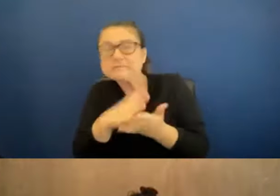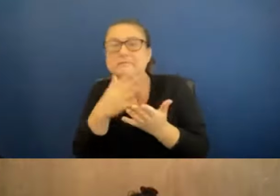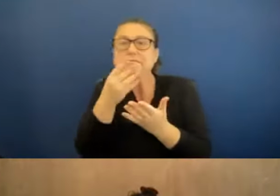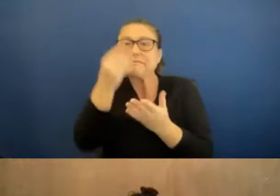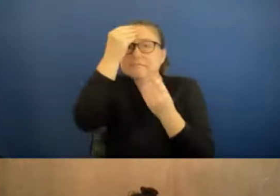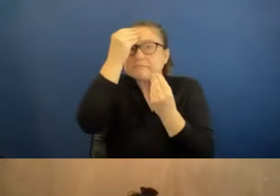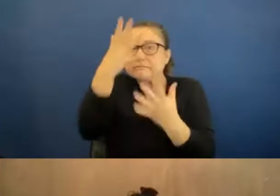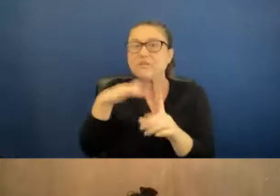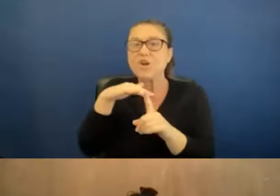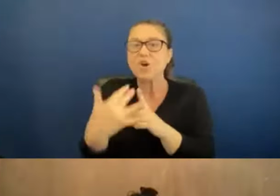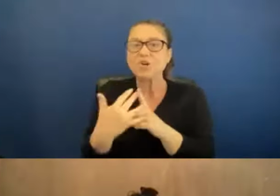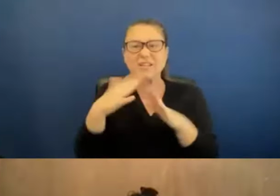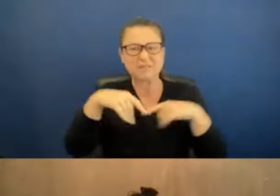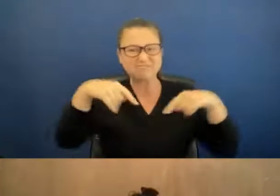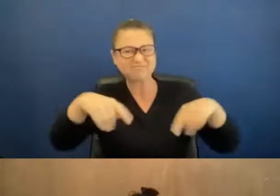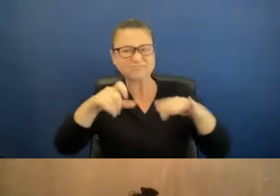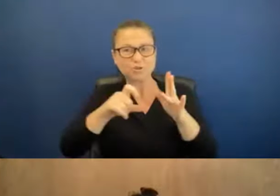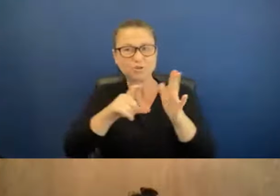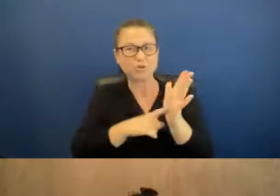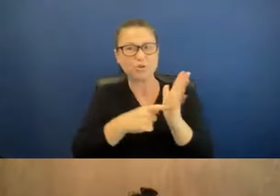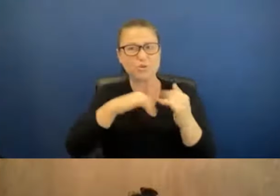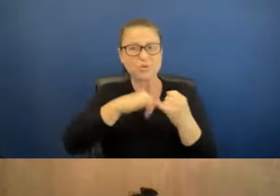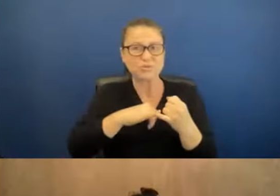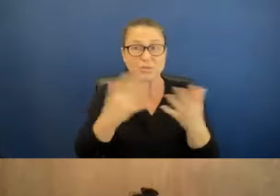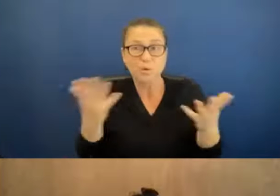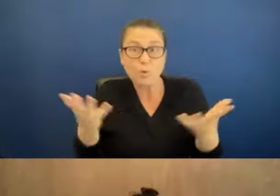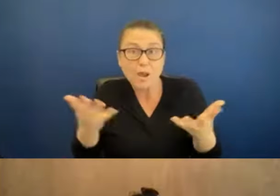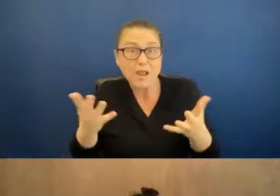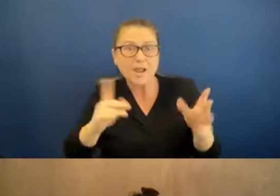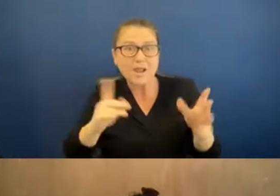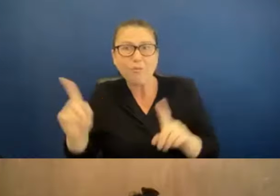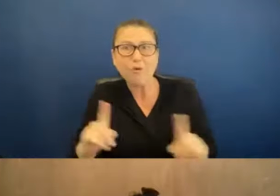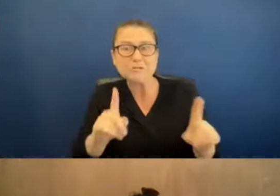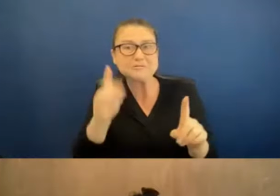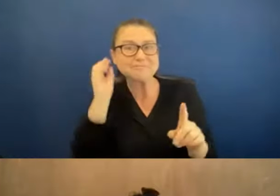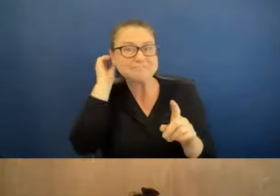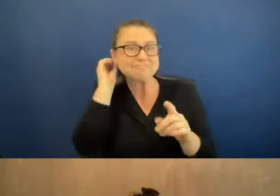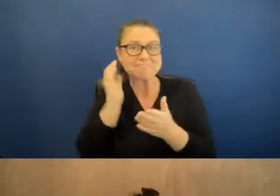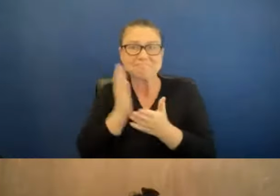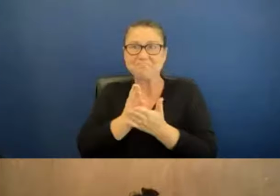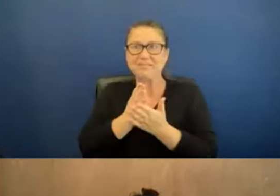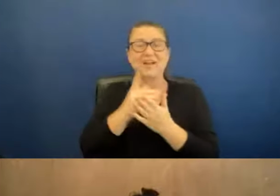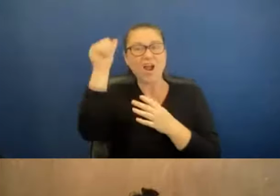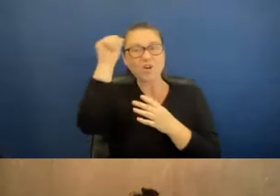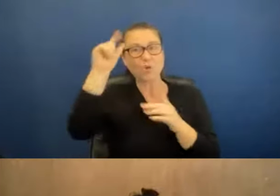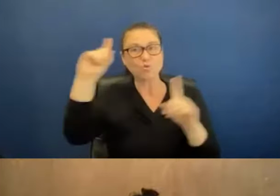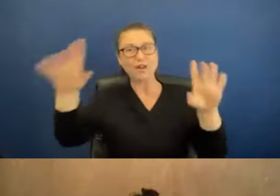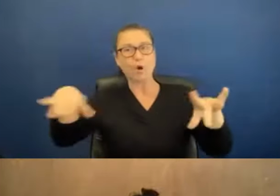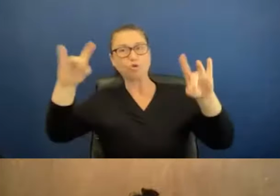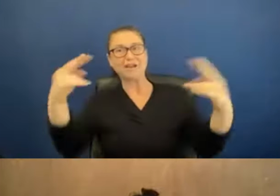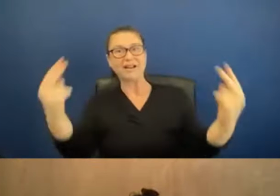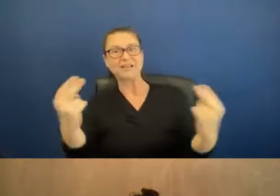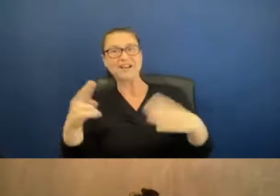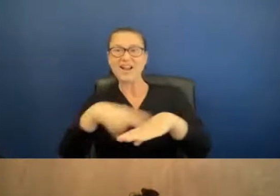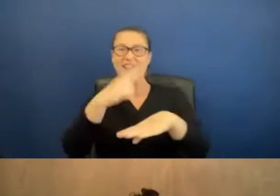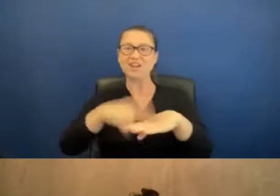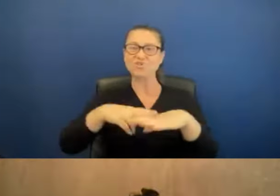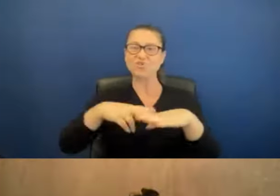about Clunes and, and where it is and acknowledging that this is a national forum, um, national conversation.